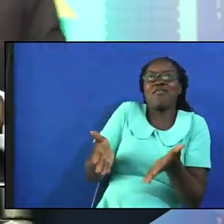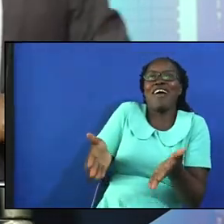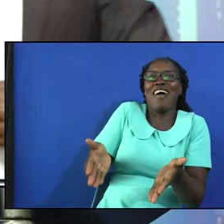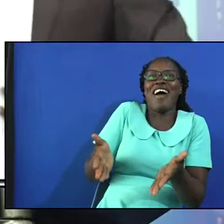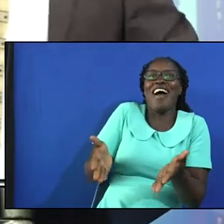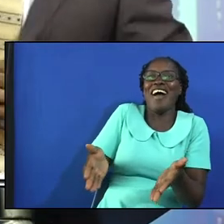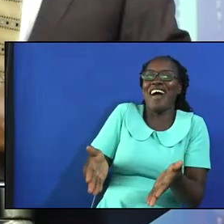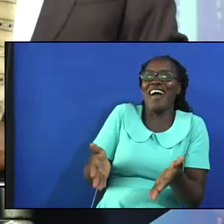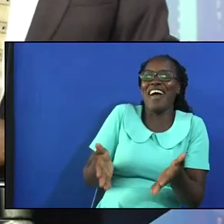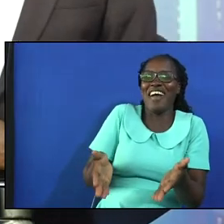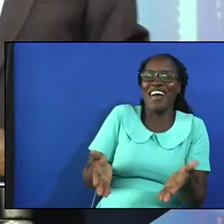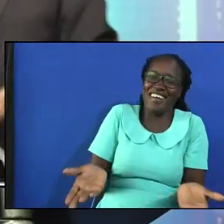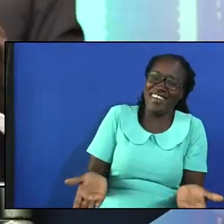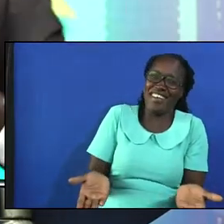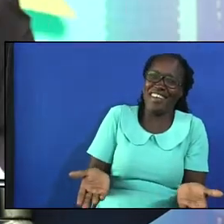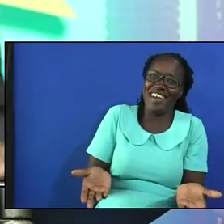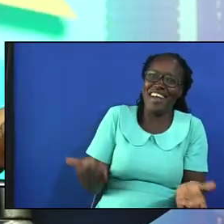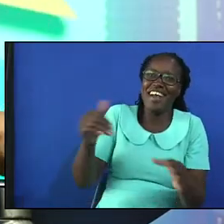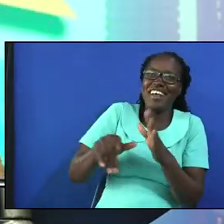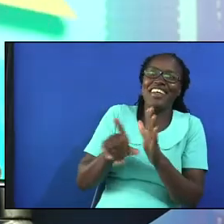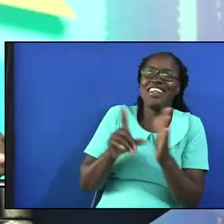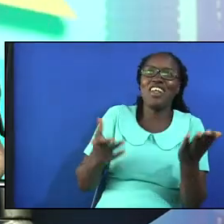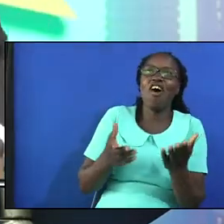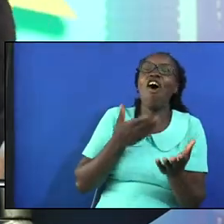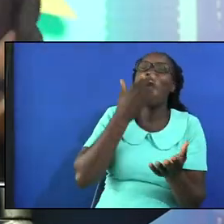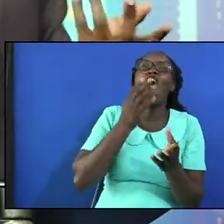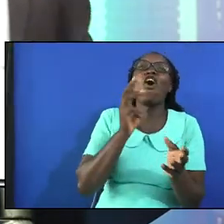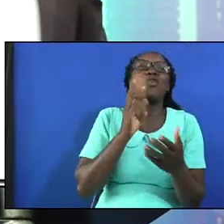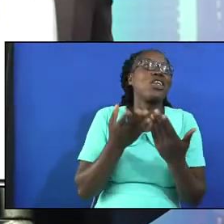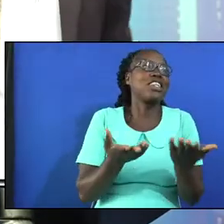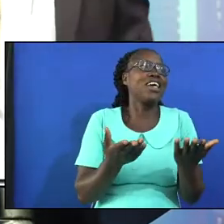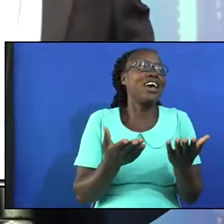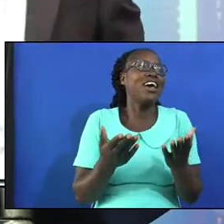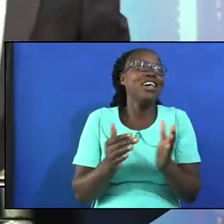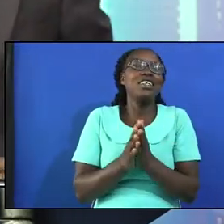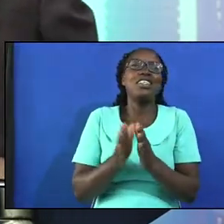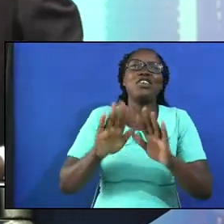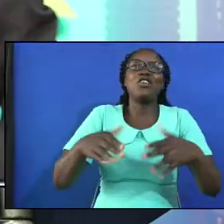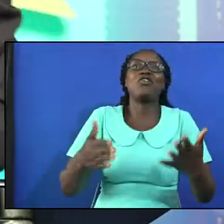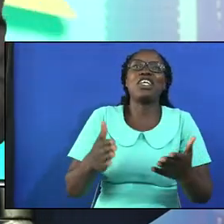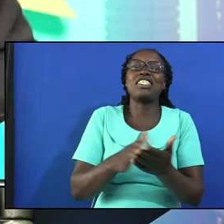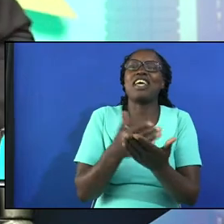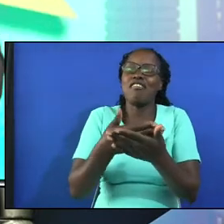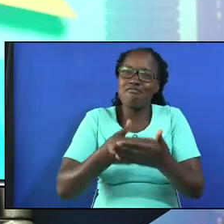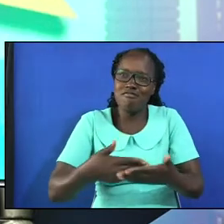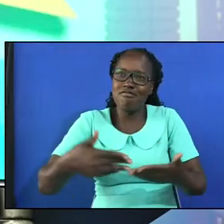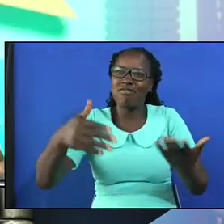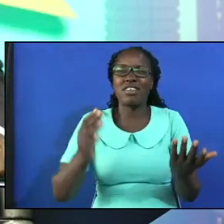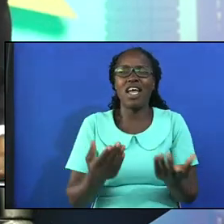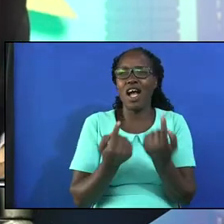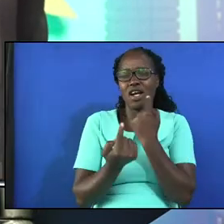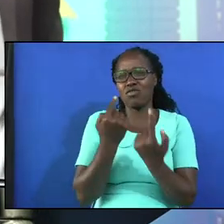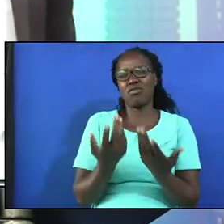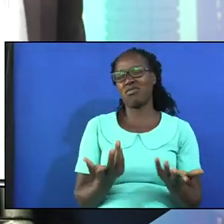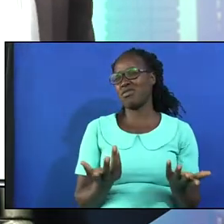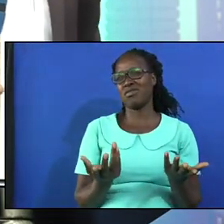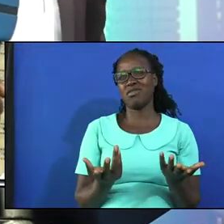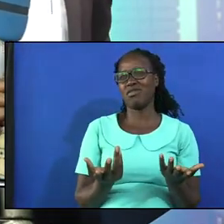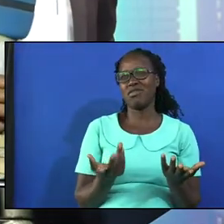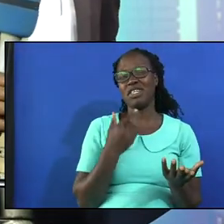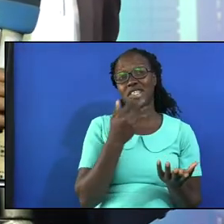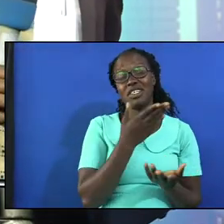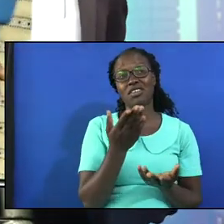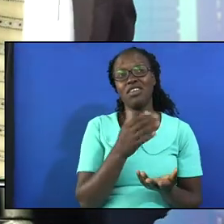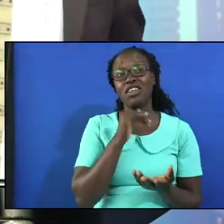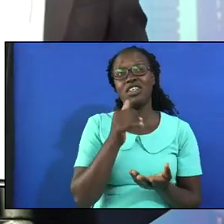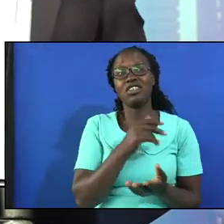Hey, I came. Shemeji, is there hot water? Shemeji, can you fry something? Shemeji, can you cook? Let me tell